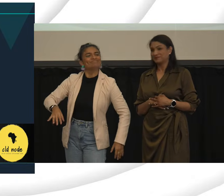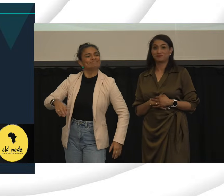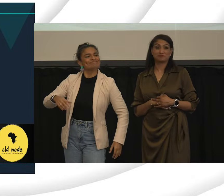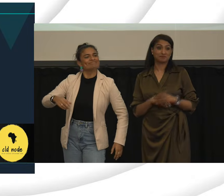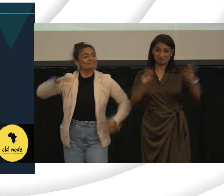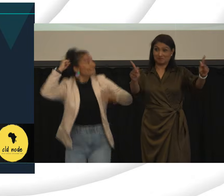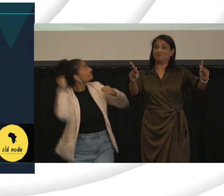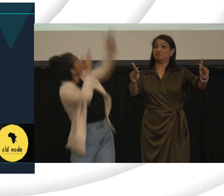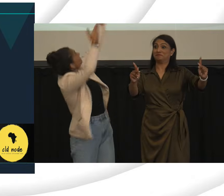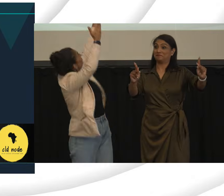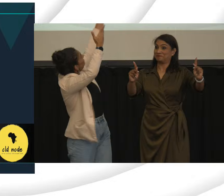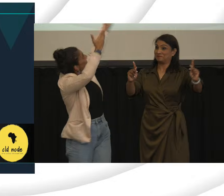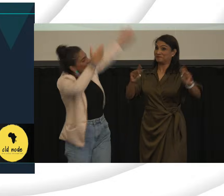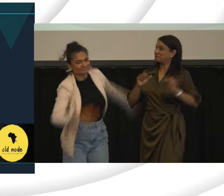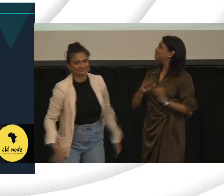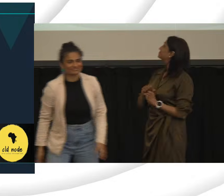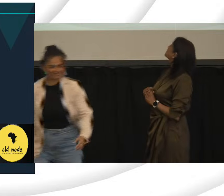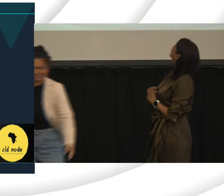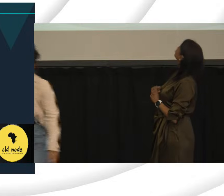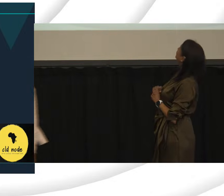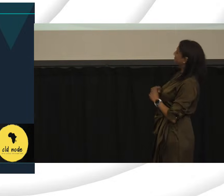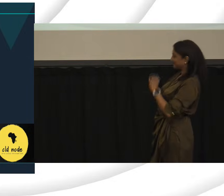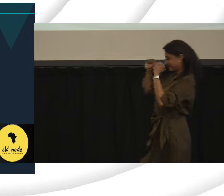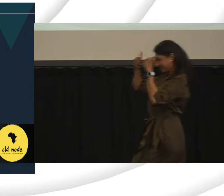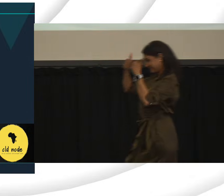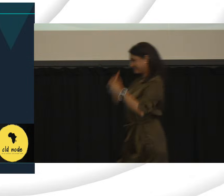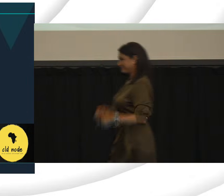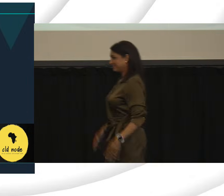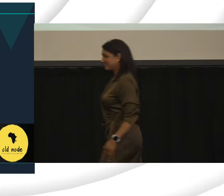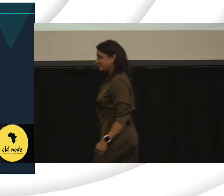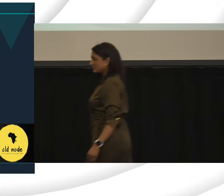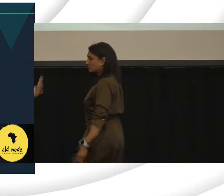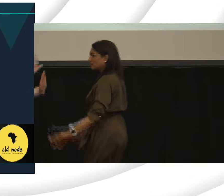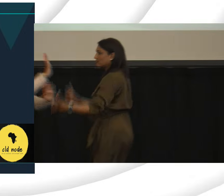won a prize, right? Let's first watch the poem.